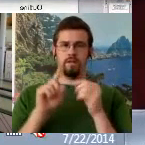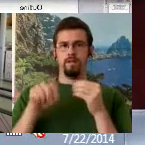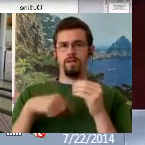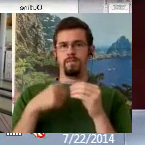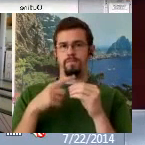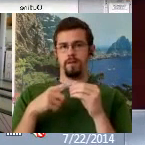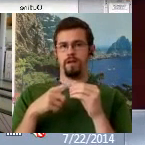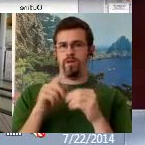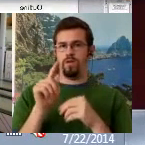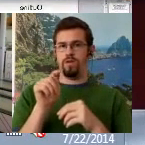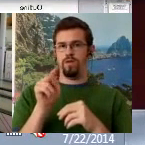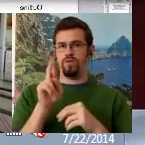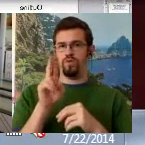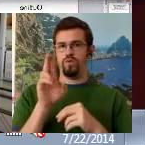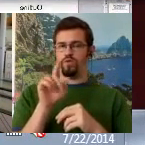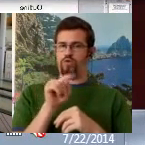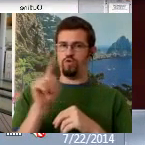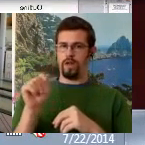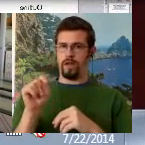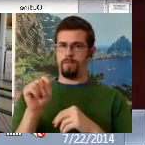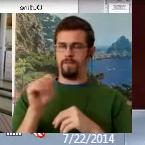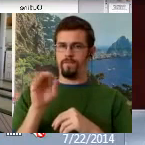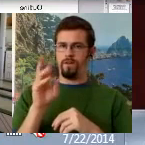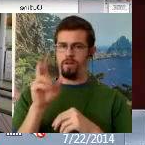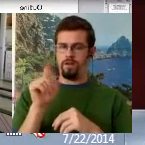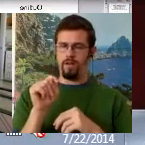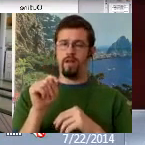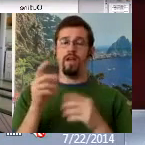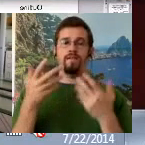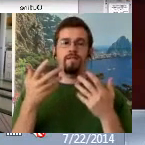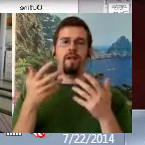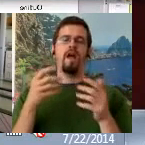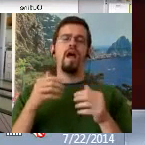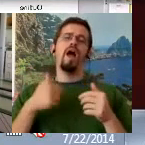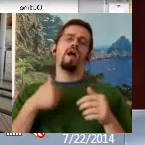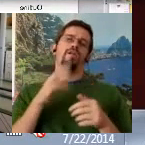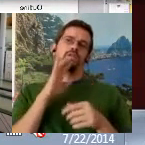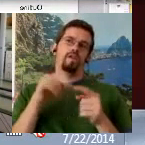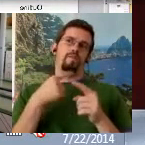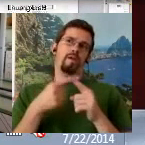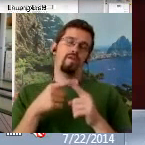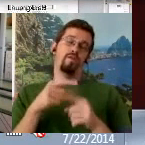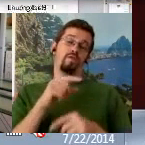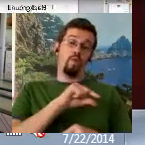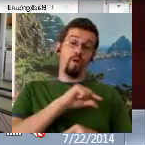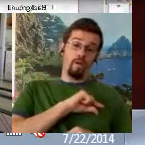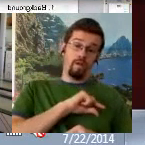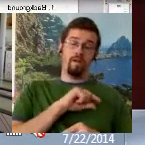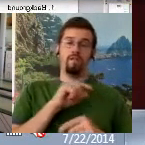the motivation of why we're doing it. I want to talk about the quality of the font and the future of it.